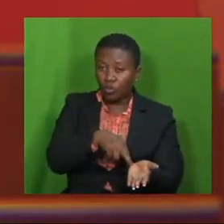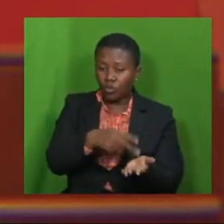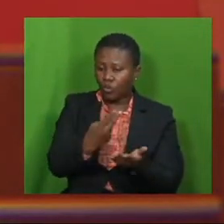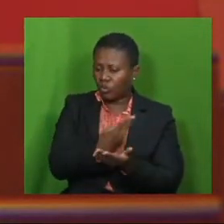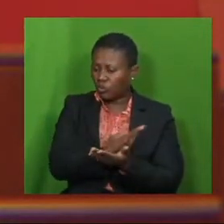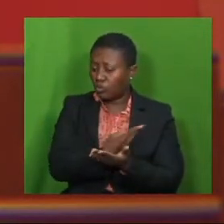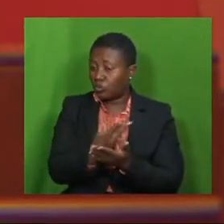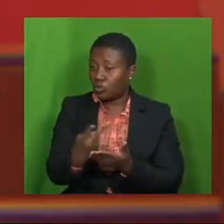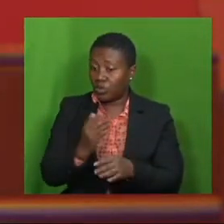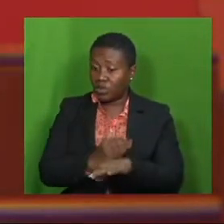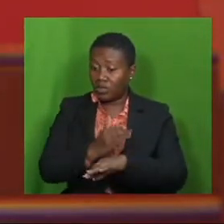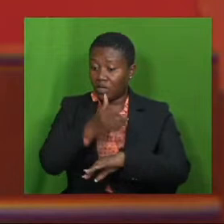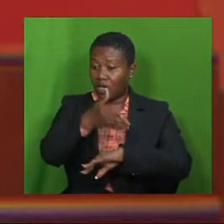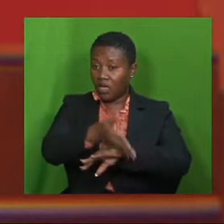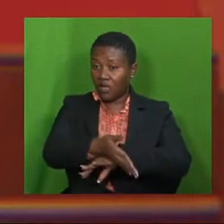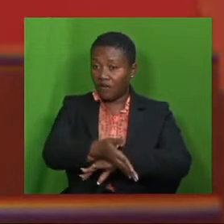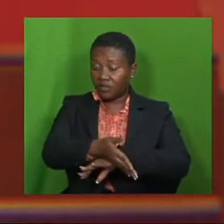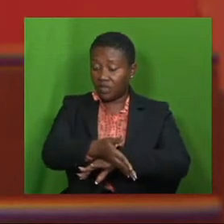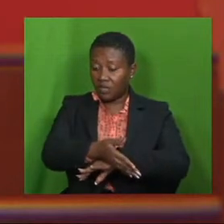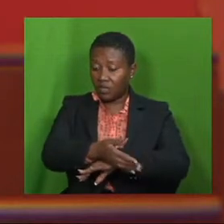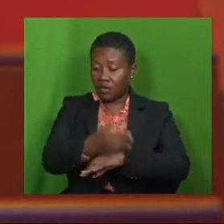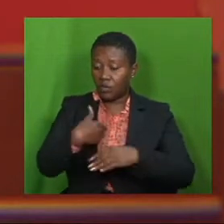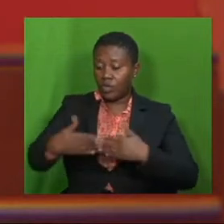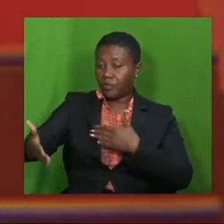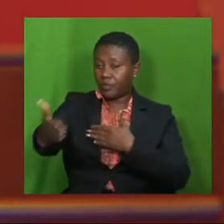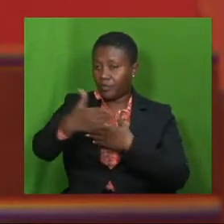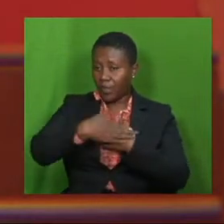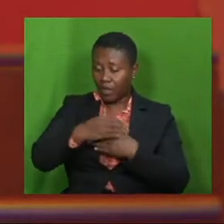the House reconvenes.